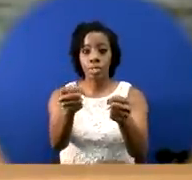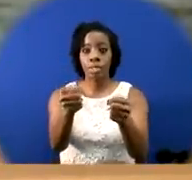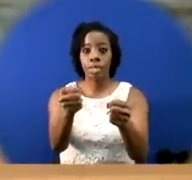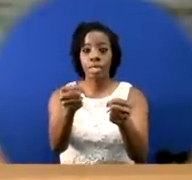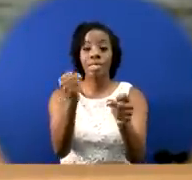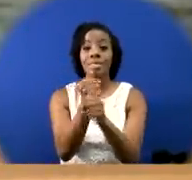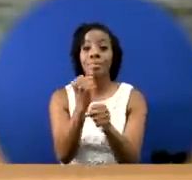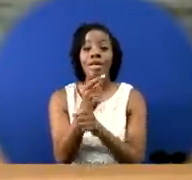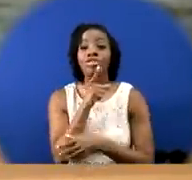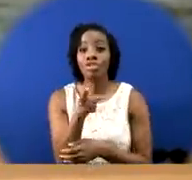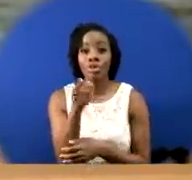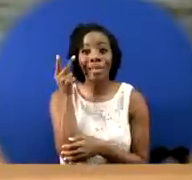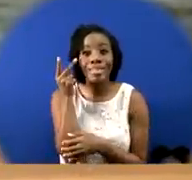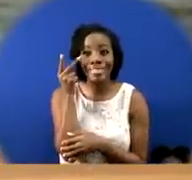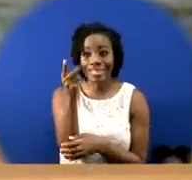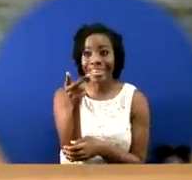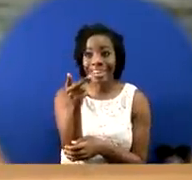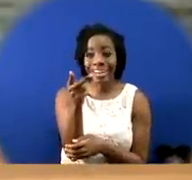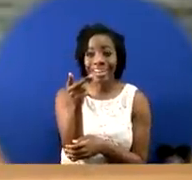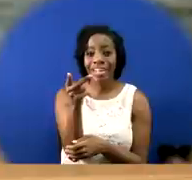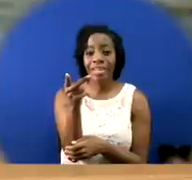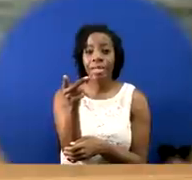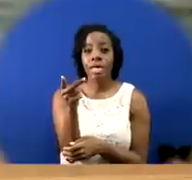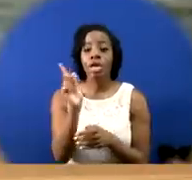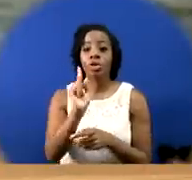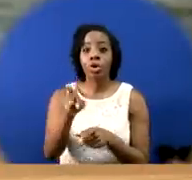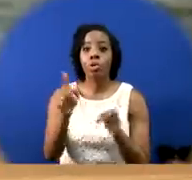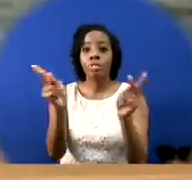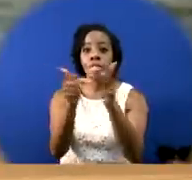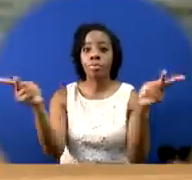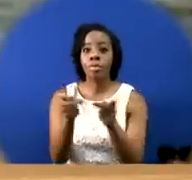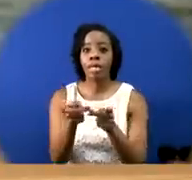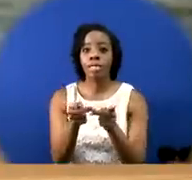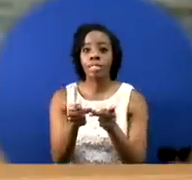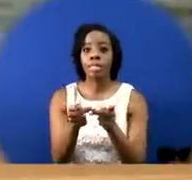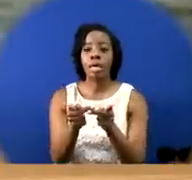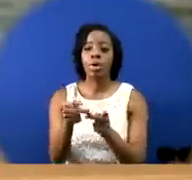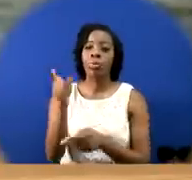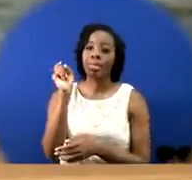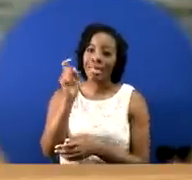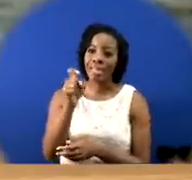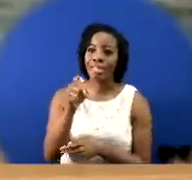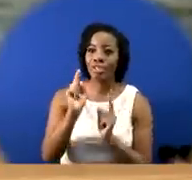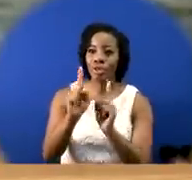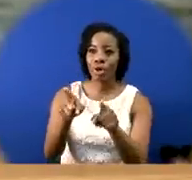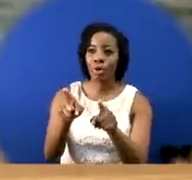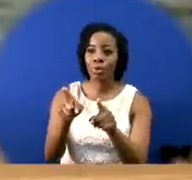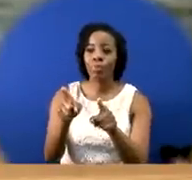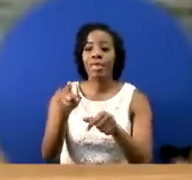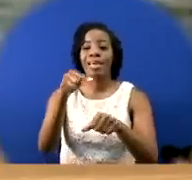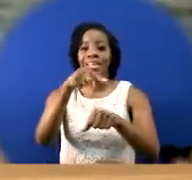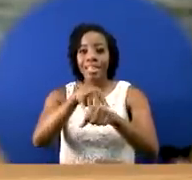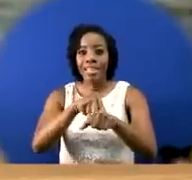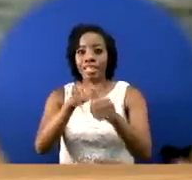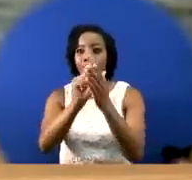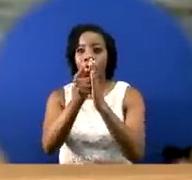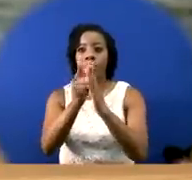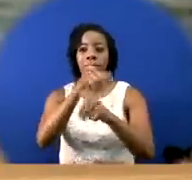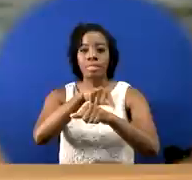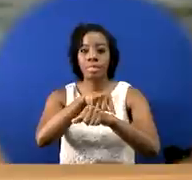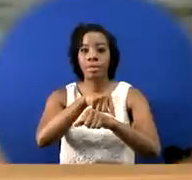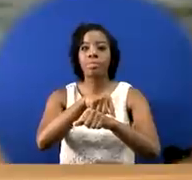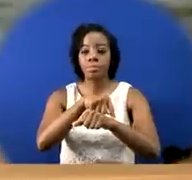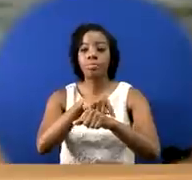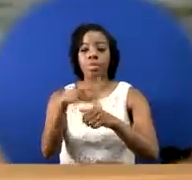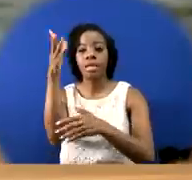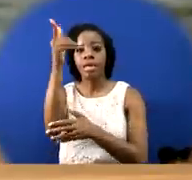to make sure that we were able to get to the place where all of us were supposed to be. And it's at this moment in time